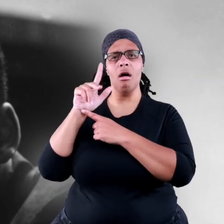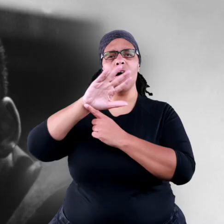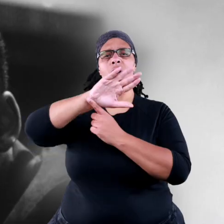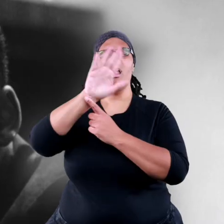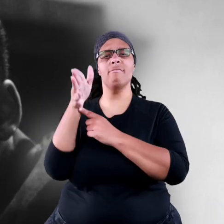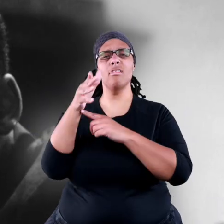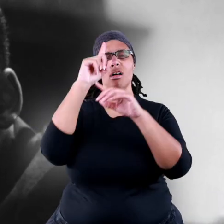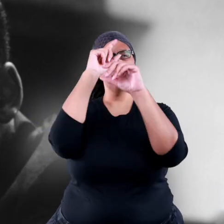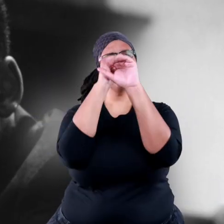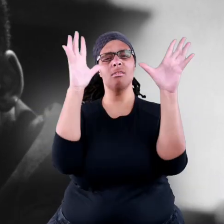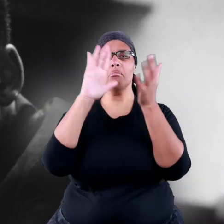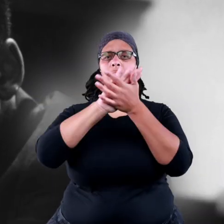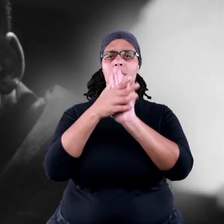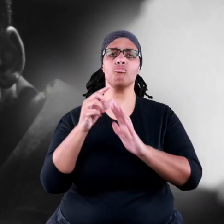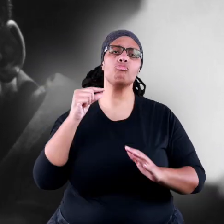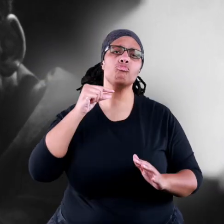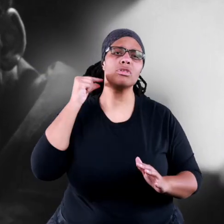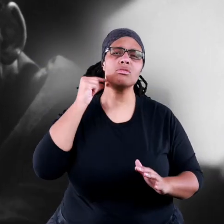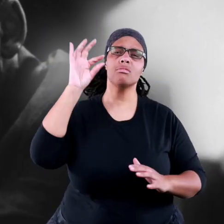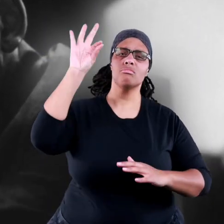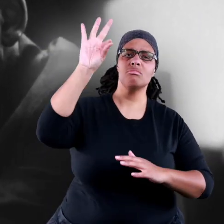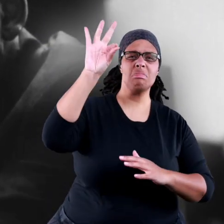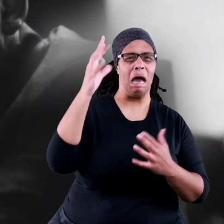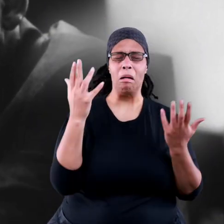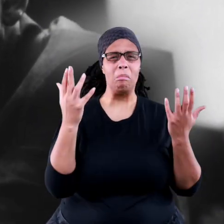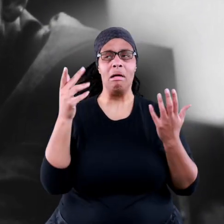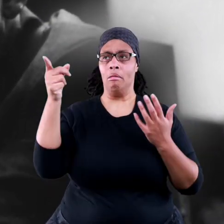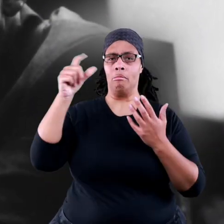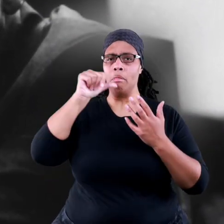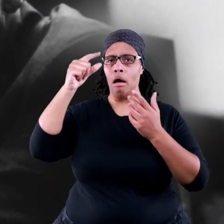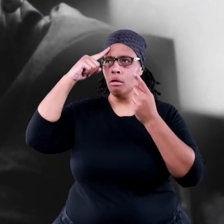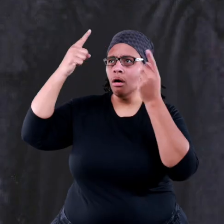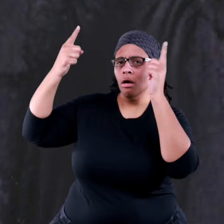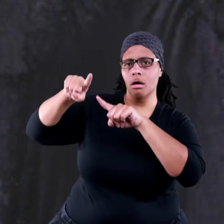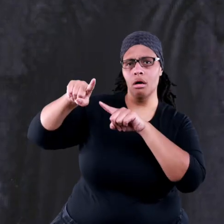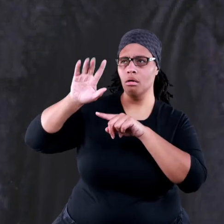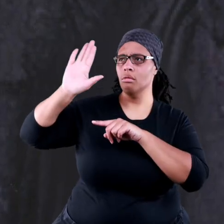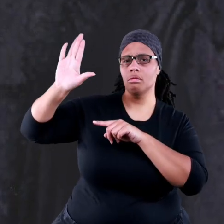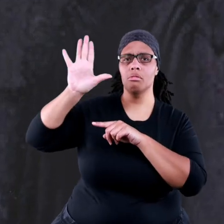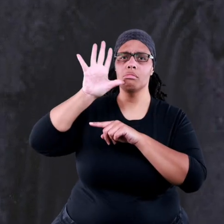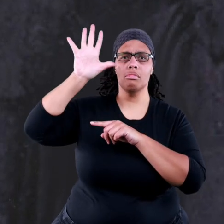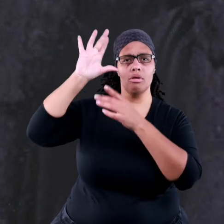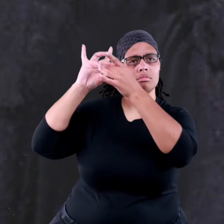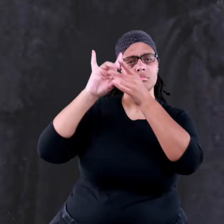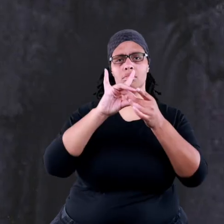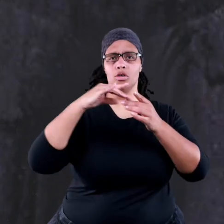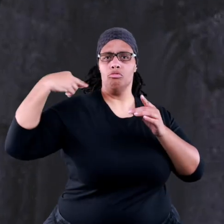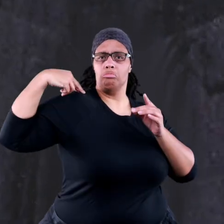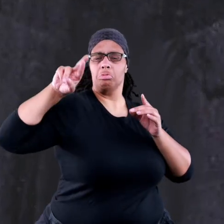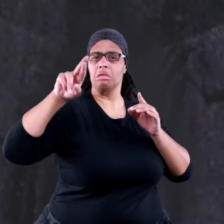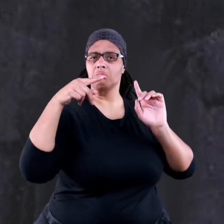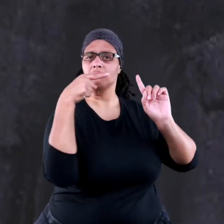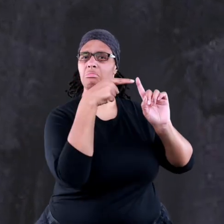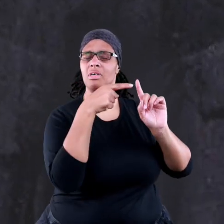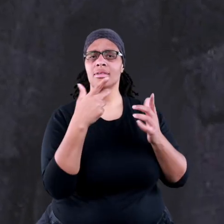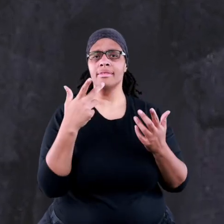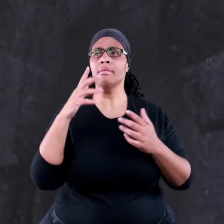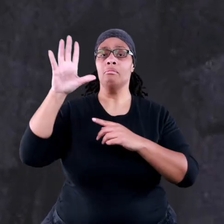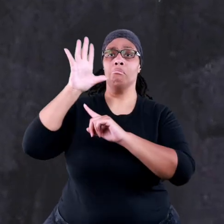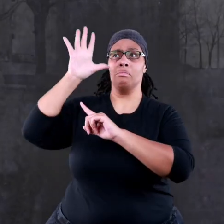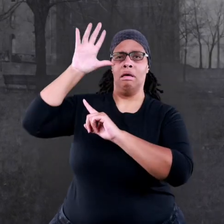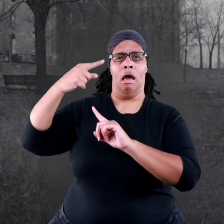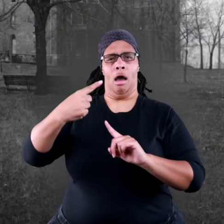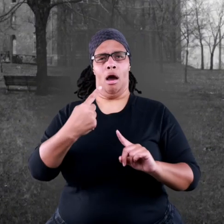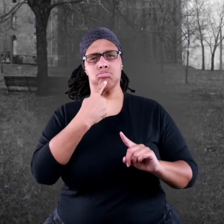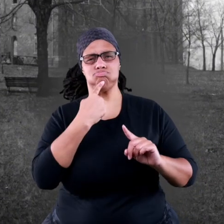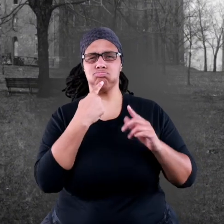Martin Jr. did not plan on becoming a preacher or a minister. He didn't agree with his parents on the principles of their religion,